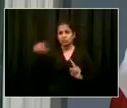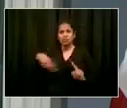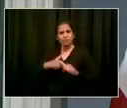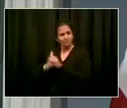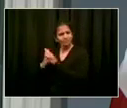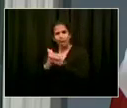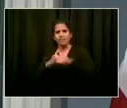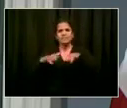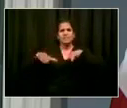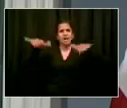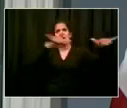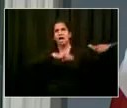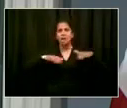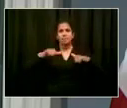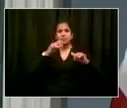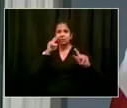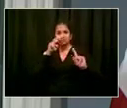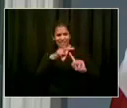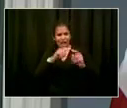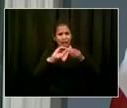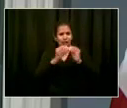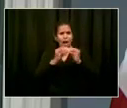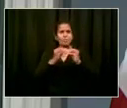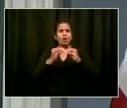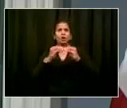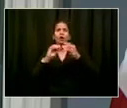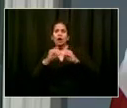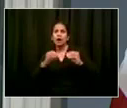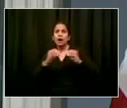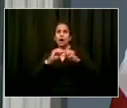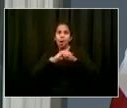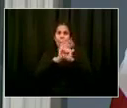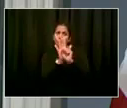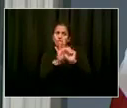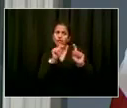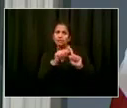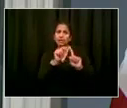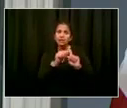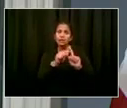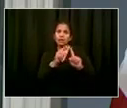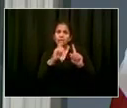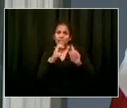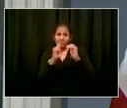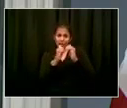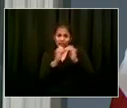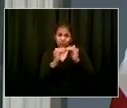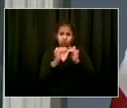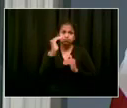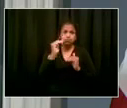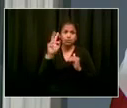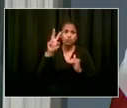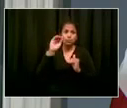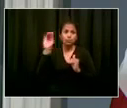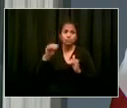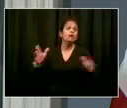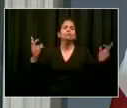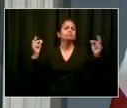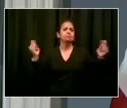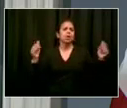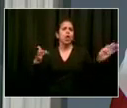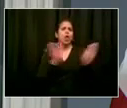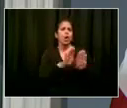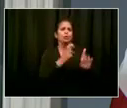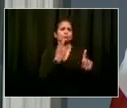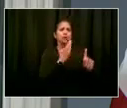mayor mentioned, then we'll have to reassess indoor dining. Capacity will be limited to 25%. There will be